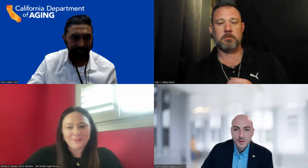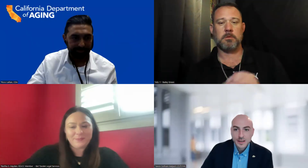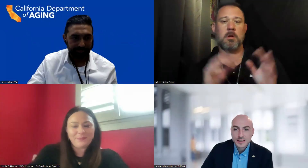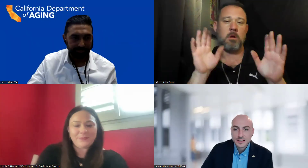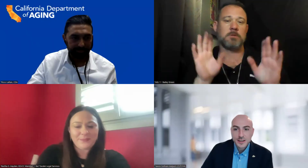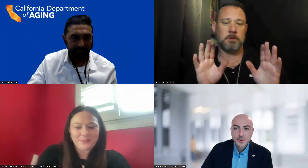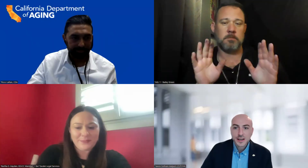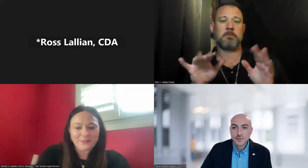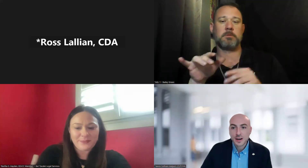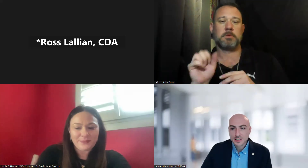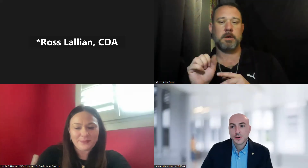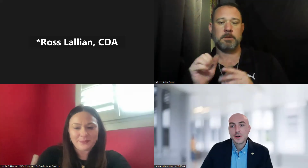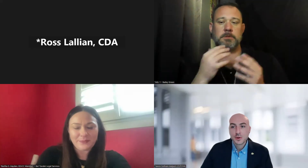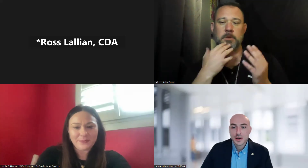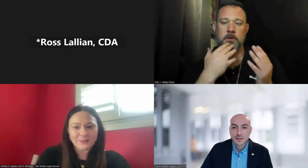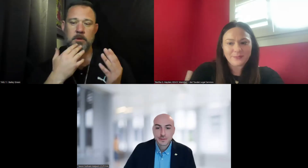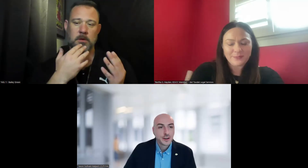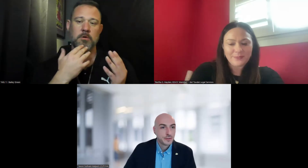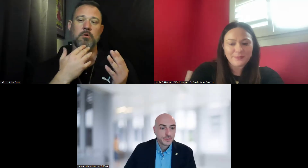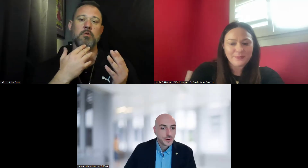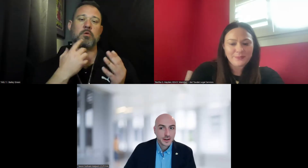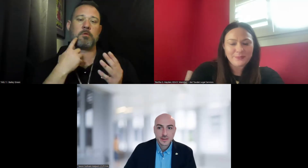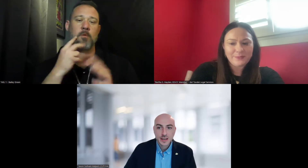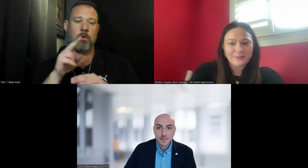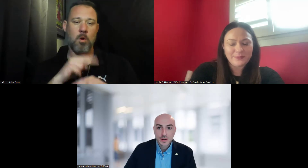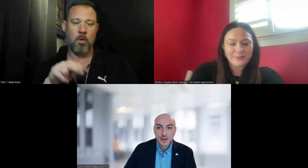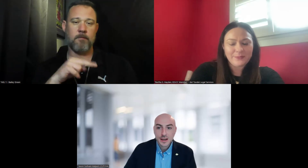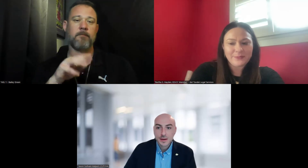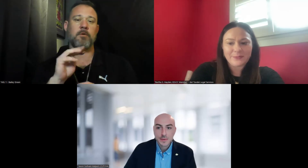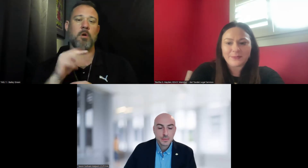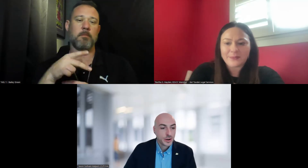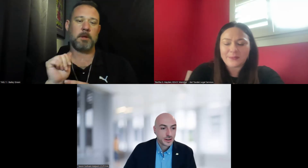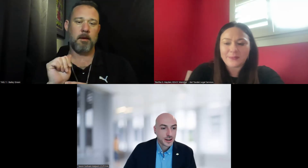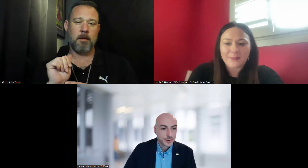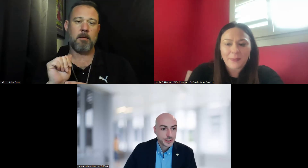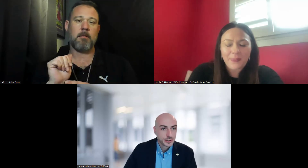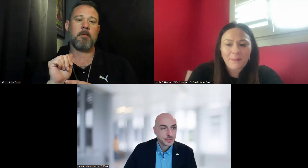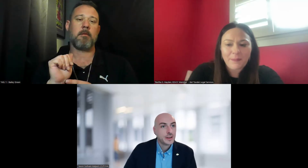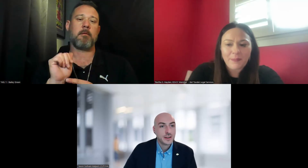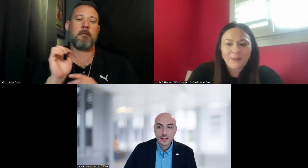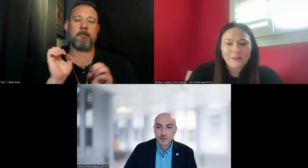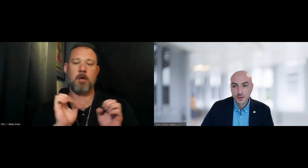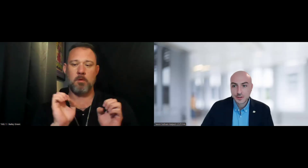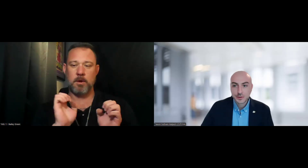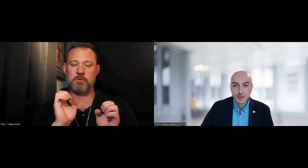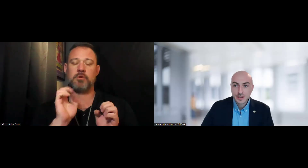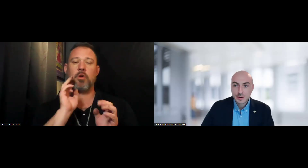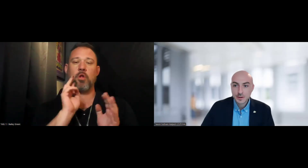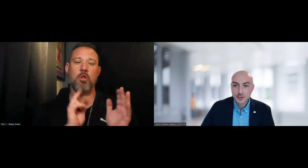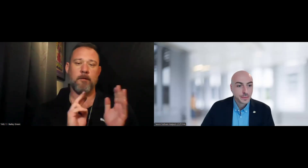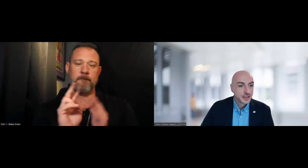Awesome. Yes, thank you again, Ross, Lori, and Miranda, for the overview of the MPA midpoint evaluation. Really looking forward